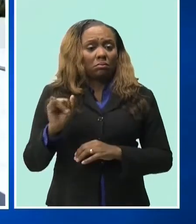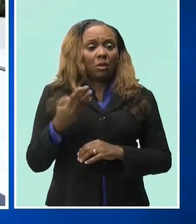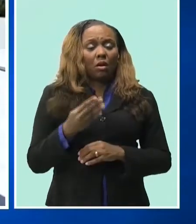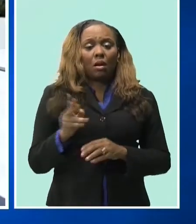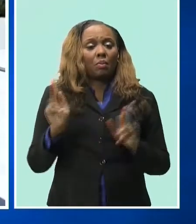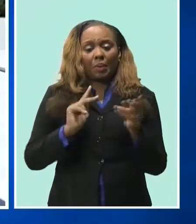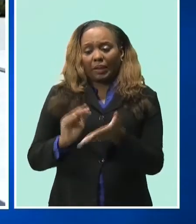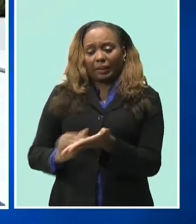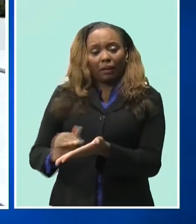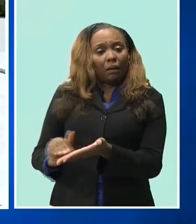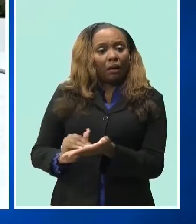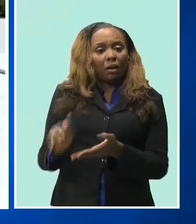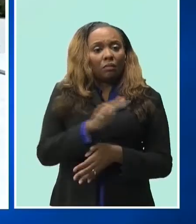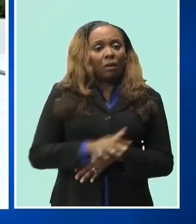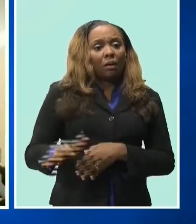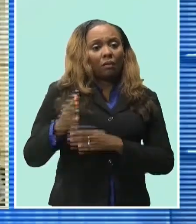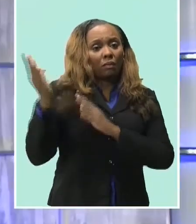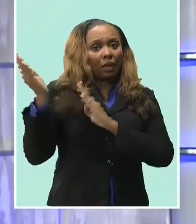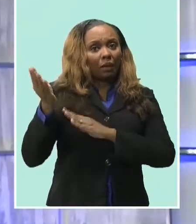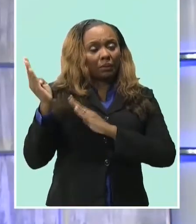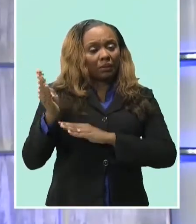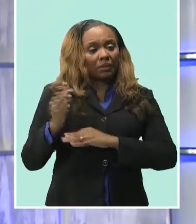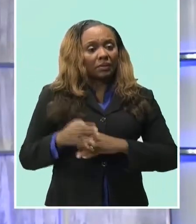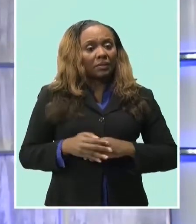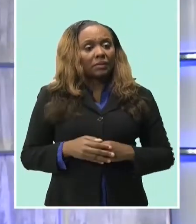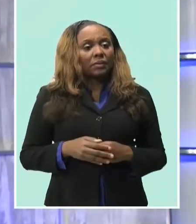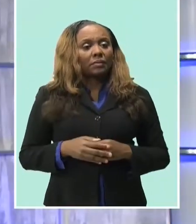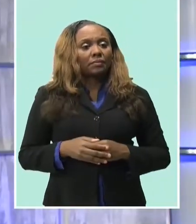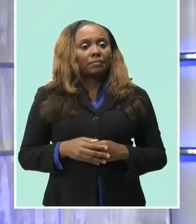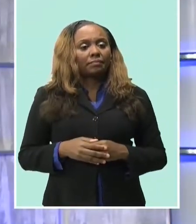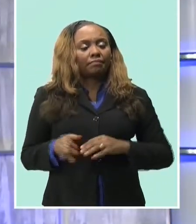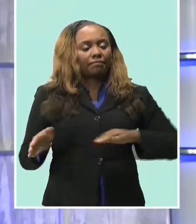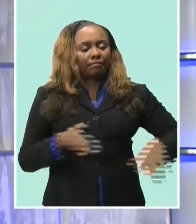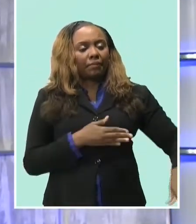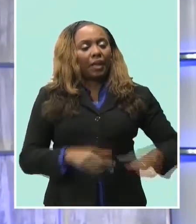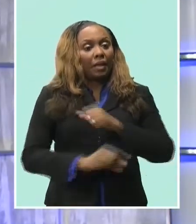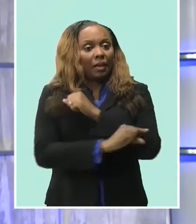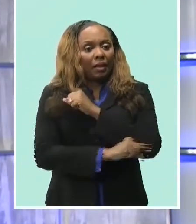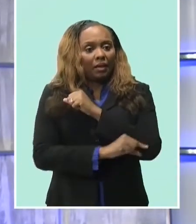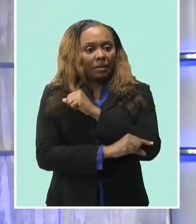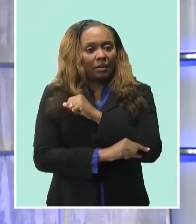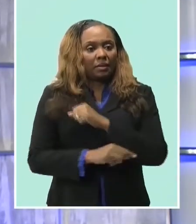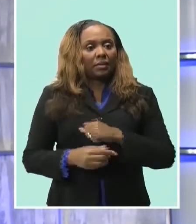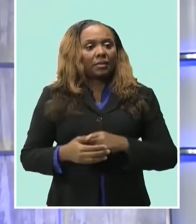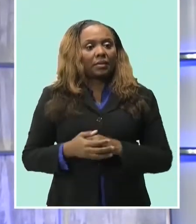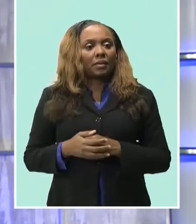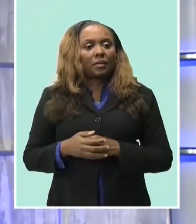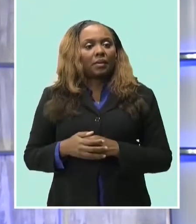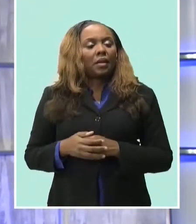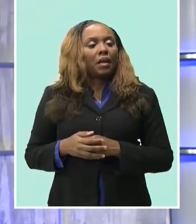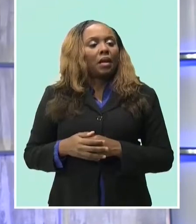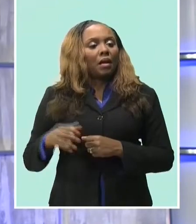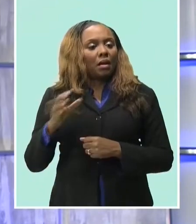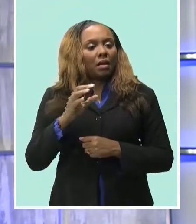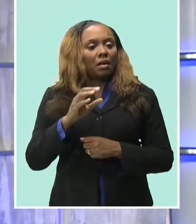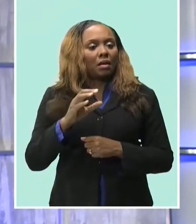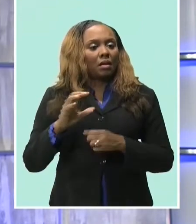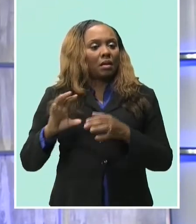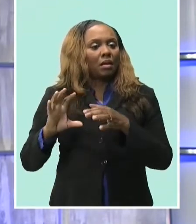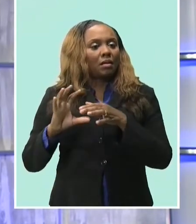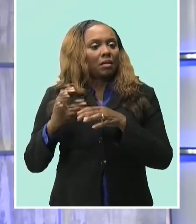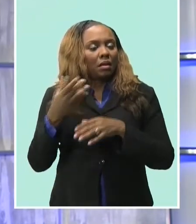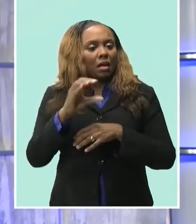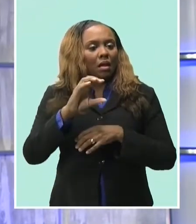layoffs continue nationwide. Over to Guyana now. The coalition, a partnership for national unity, Alliance